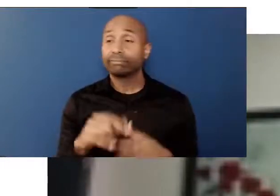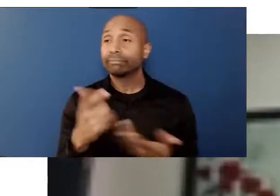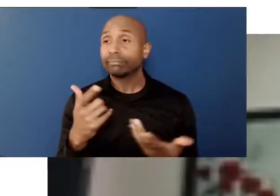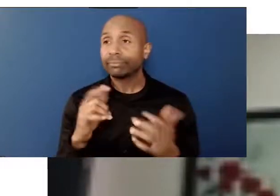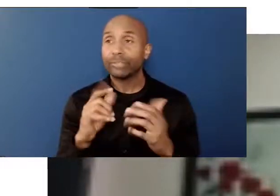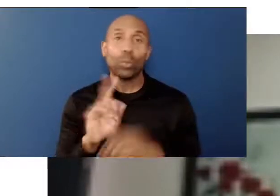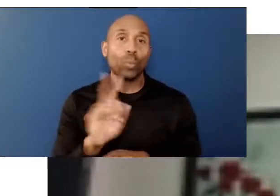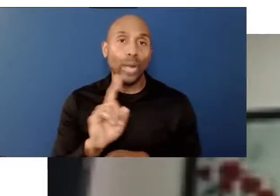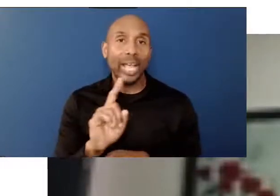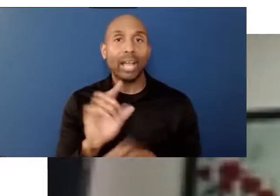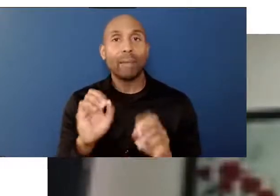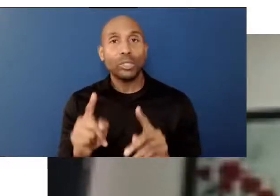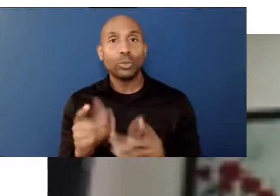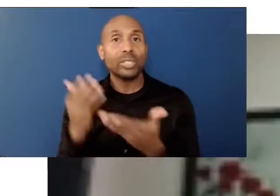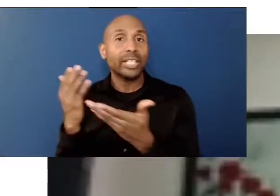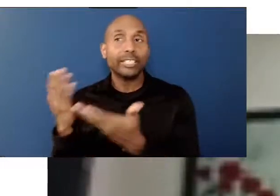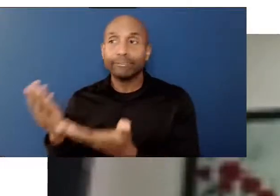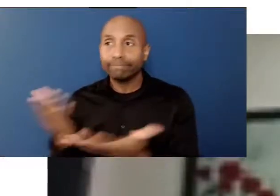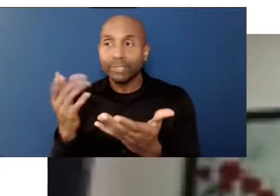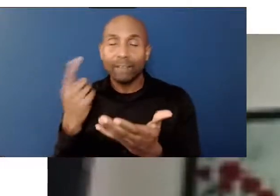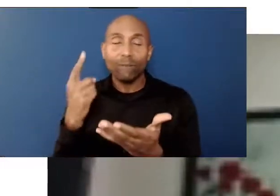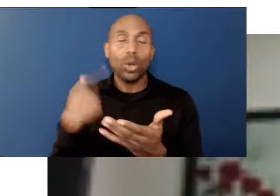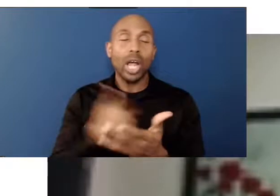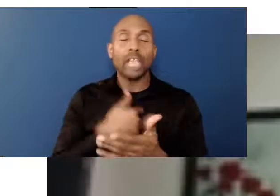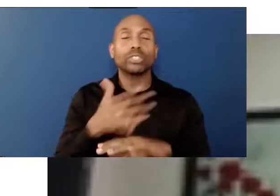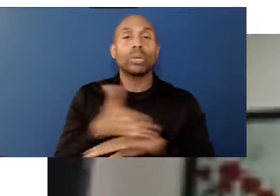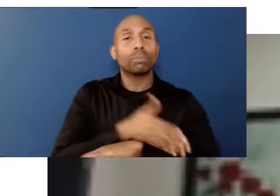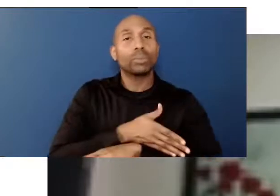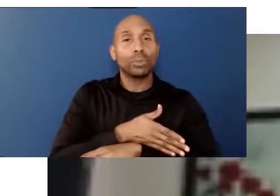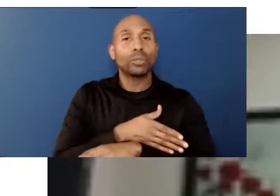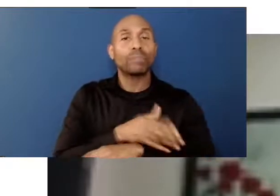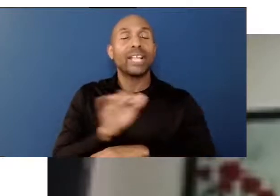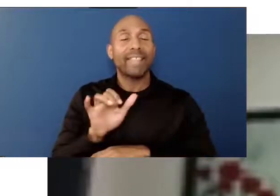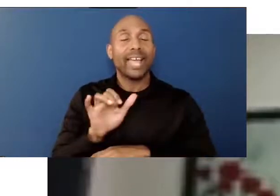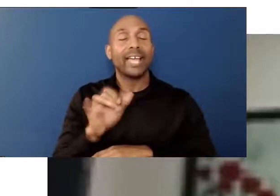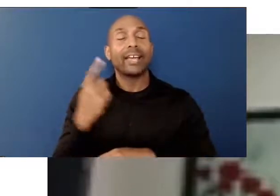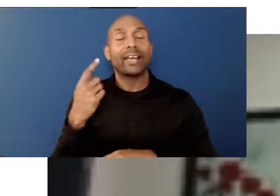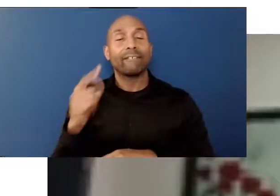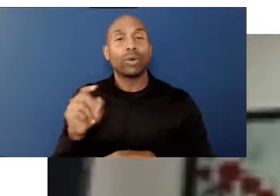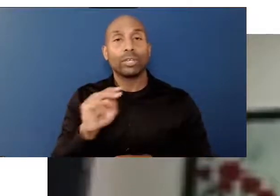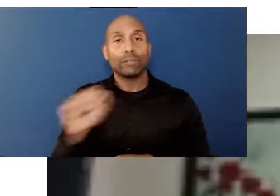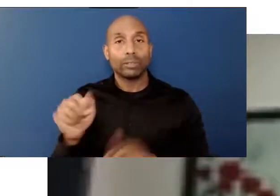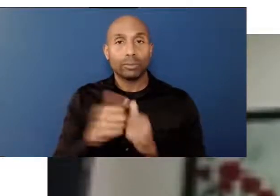for Nova Scotians with disabilities. We've met with disability organizations, with government